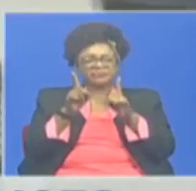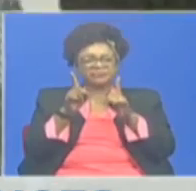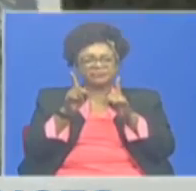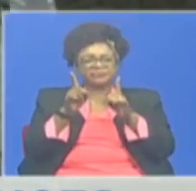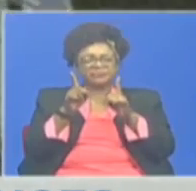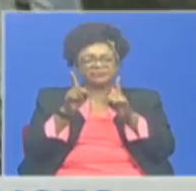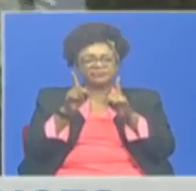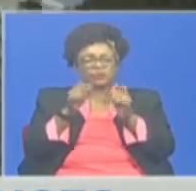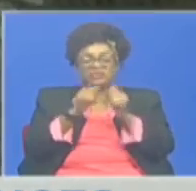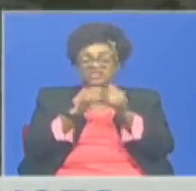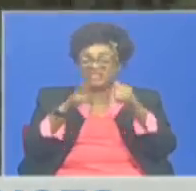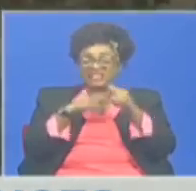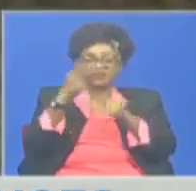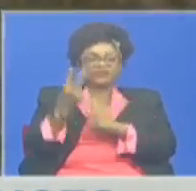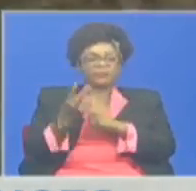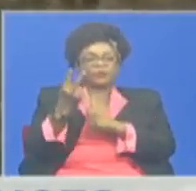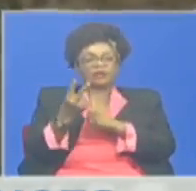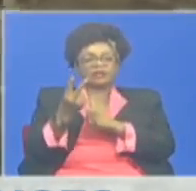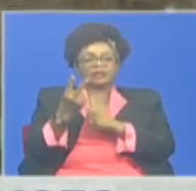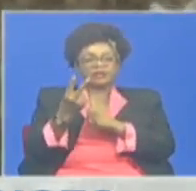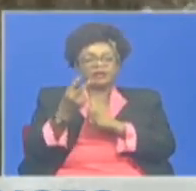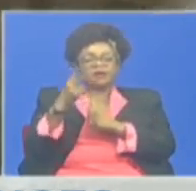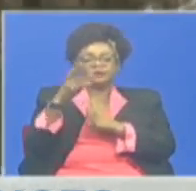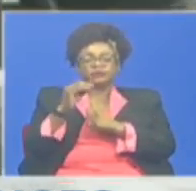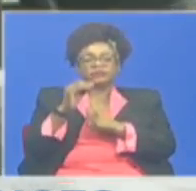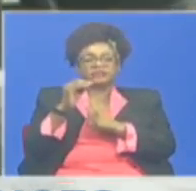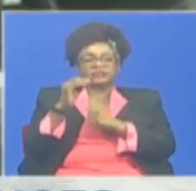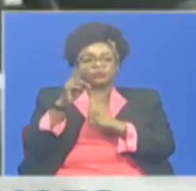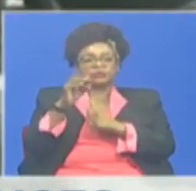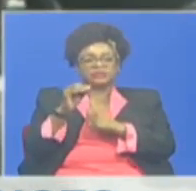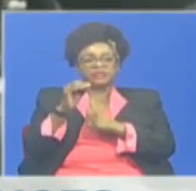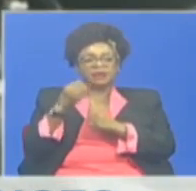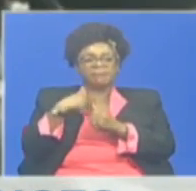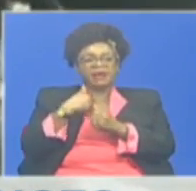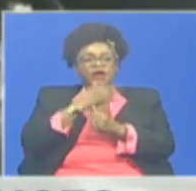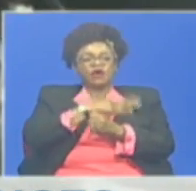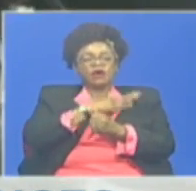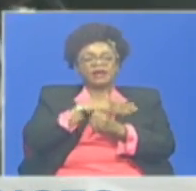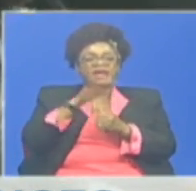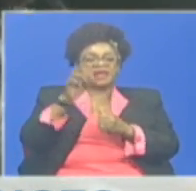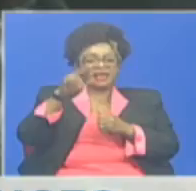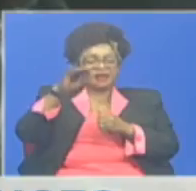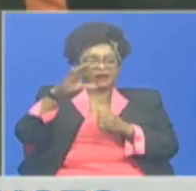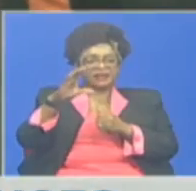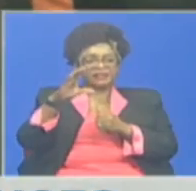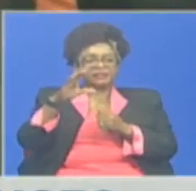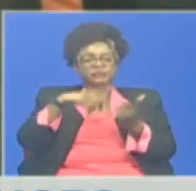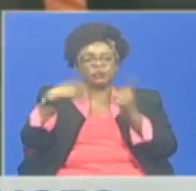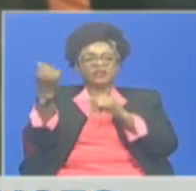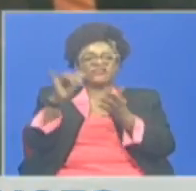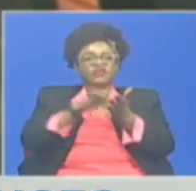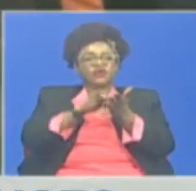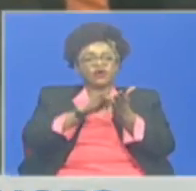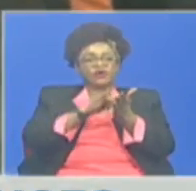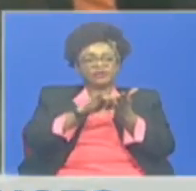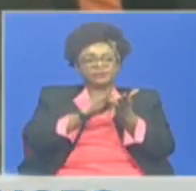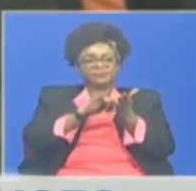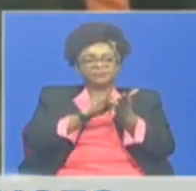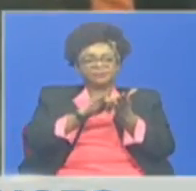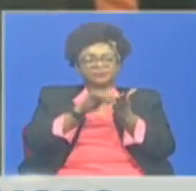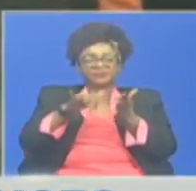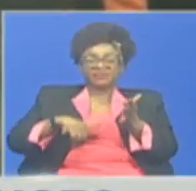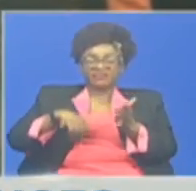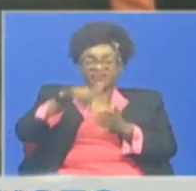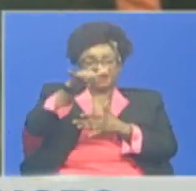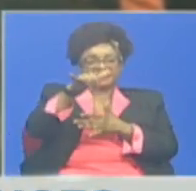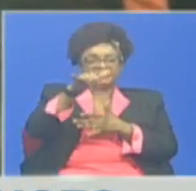On 17th of February 2020, my colleague Eric Okoth and I left for New York. Our flight was going